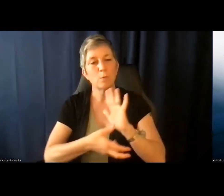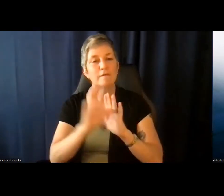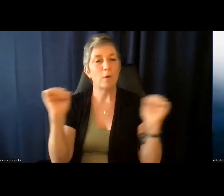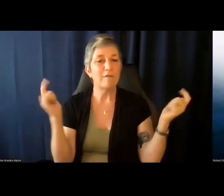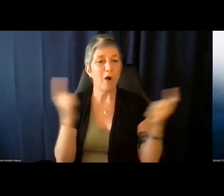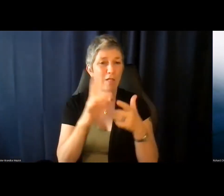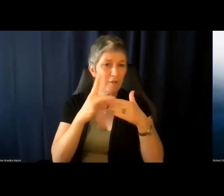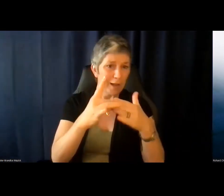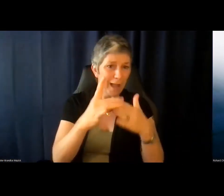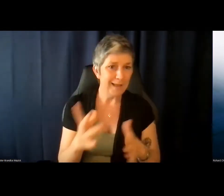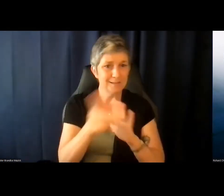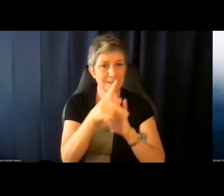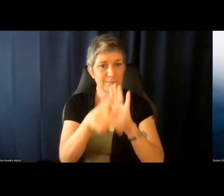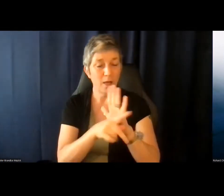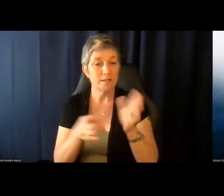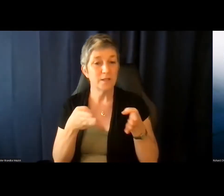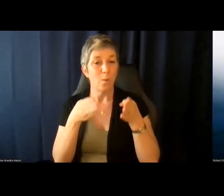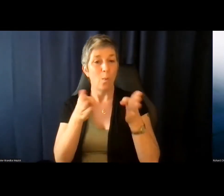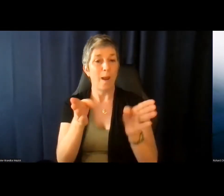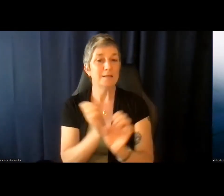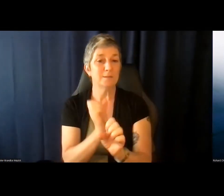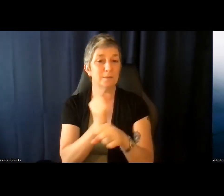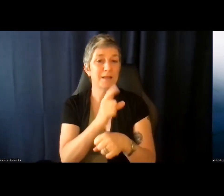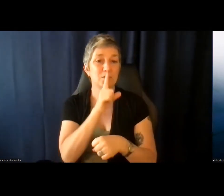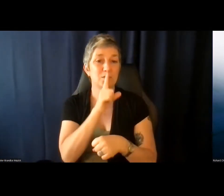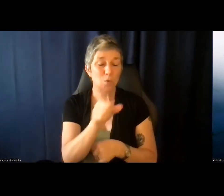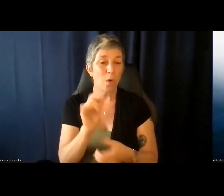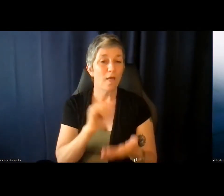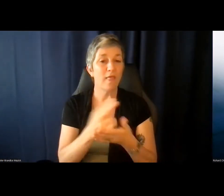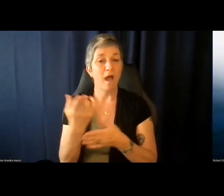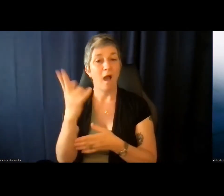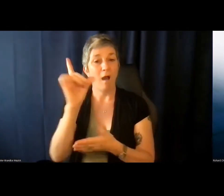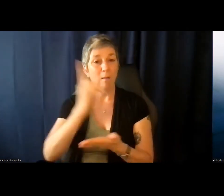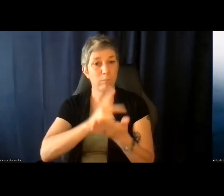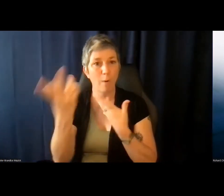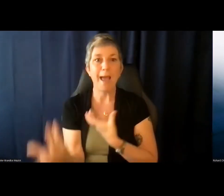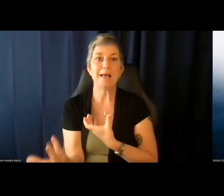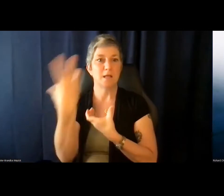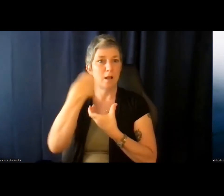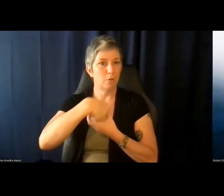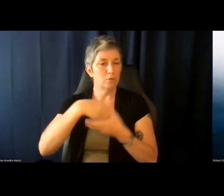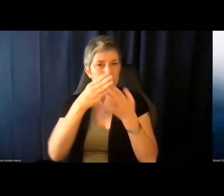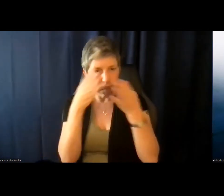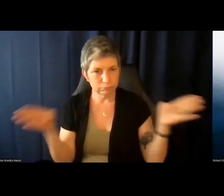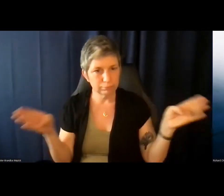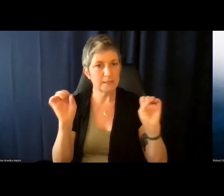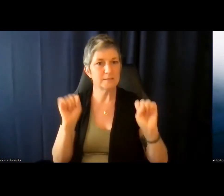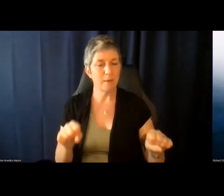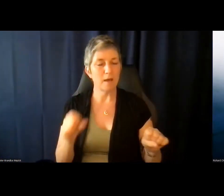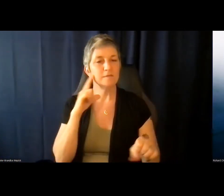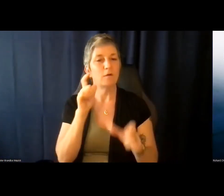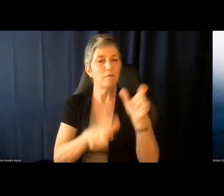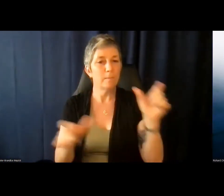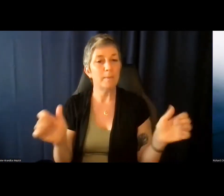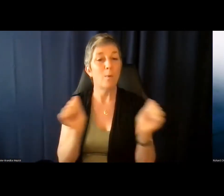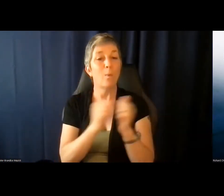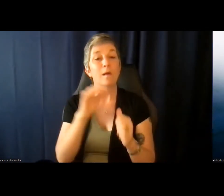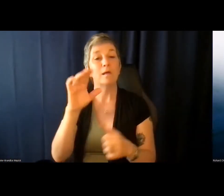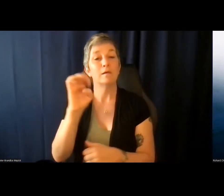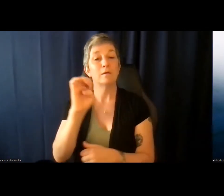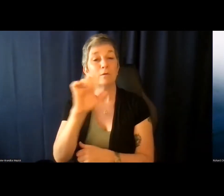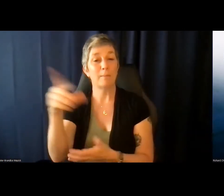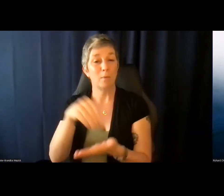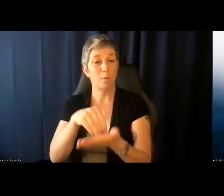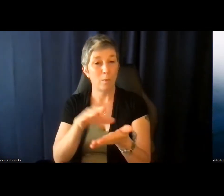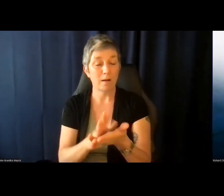and policies and ways that we can ensure that HUD's programs are as inclusive as possible with people with criminal records. And what we're